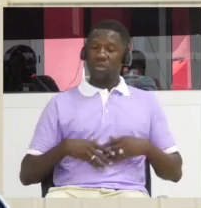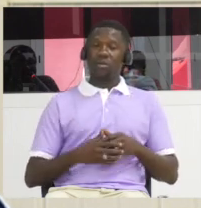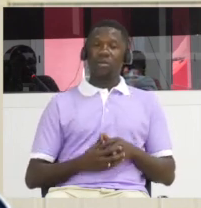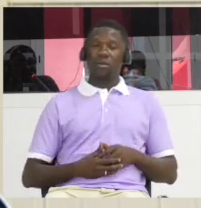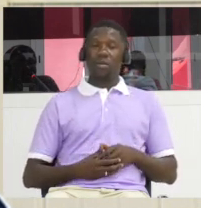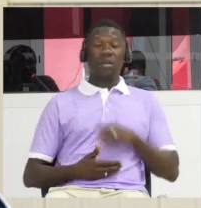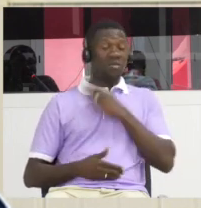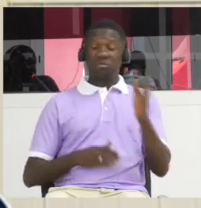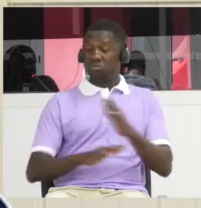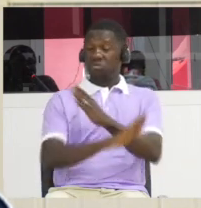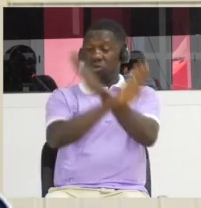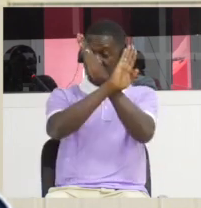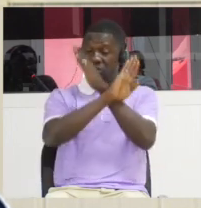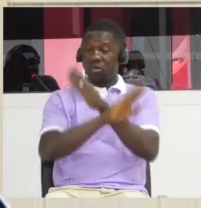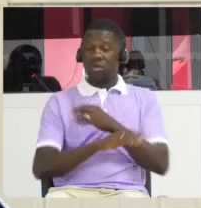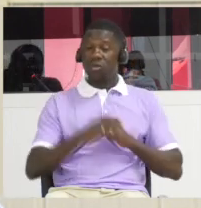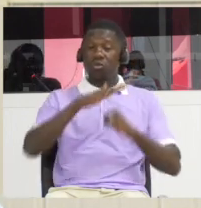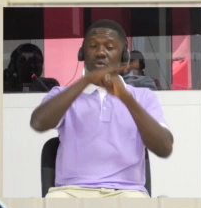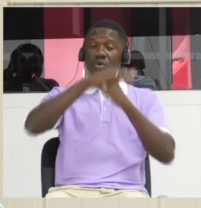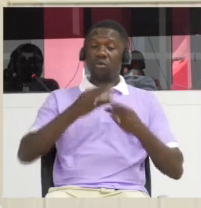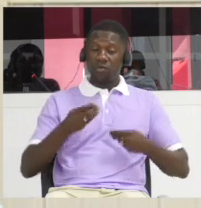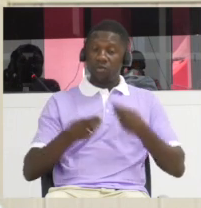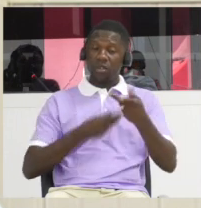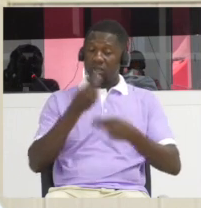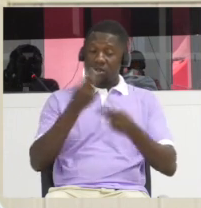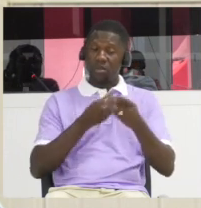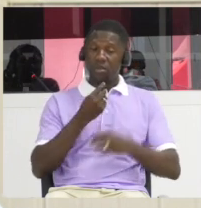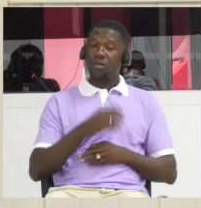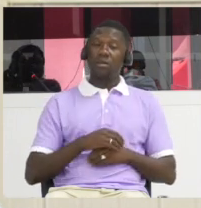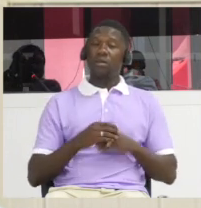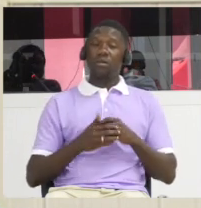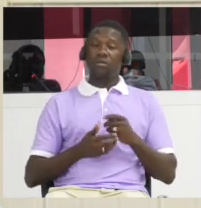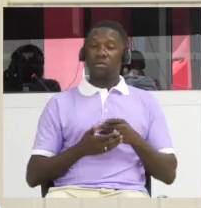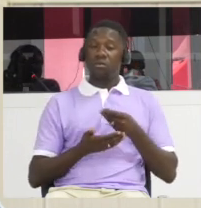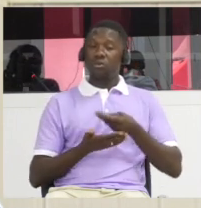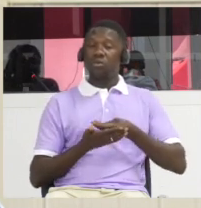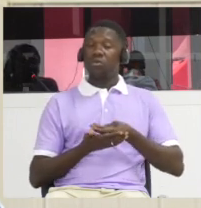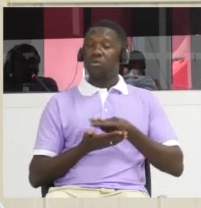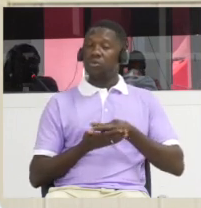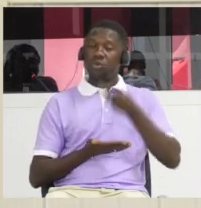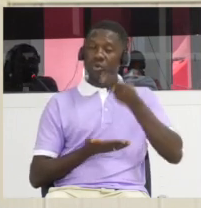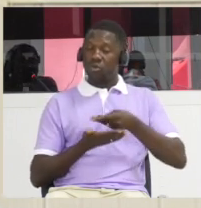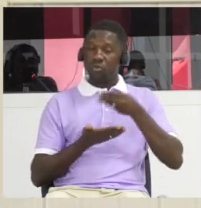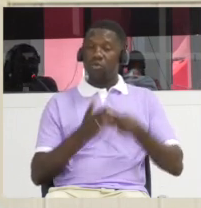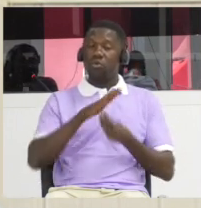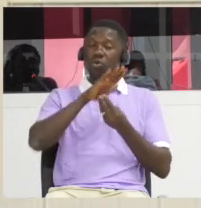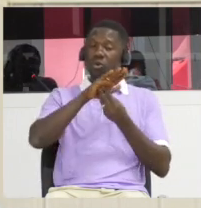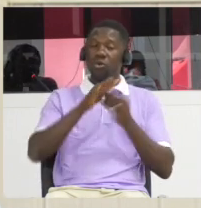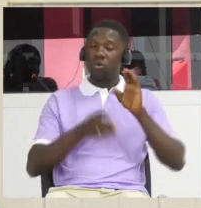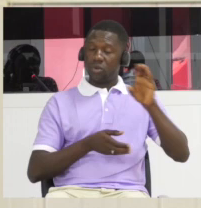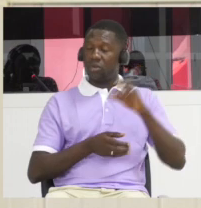economic support and financial support from donor countries and from the Bretton Woods institutions.